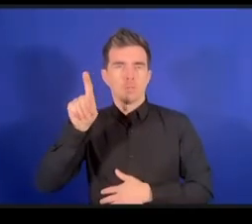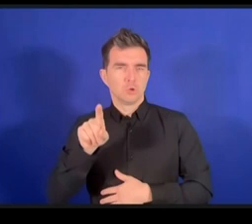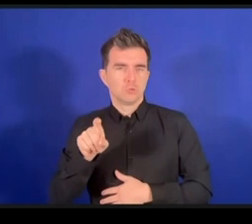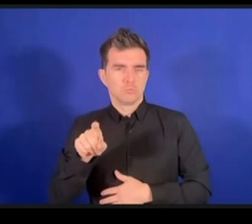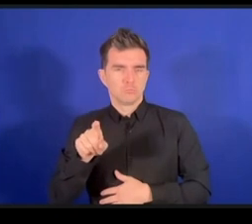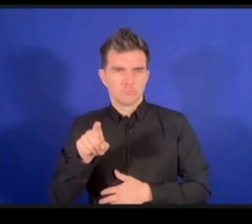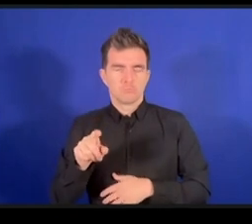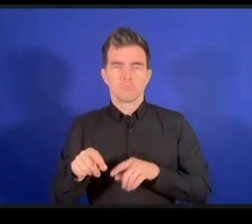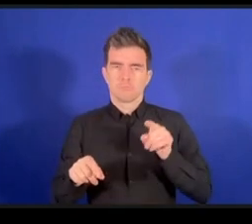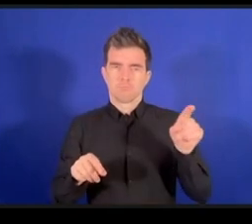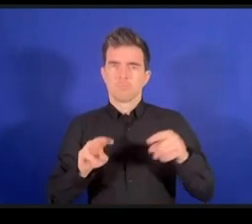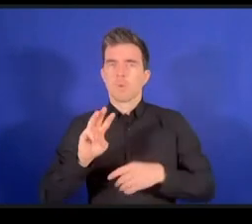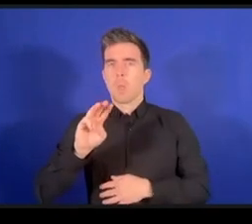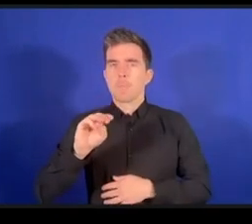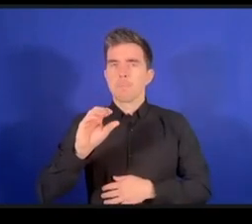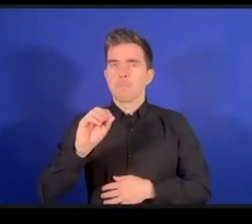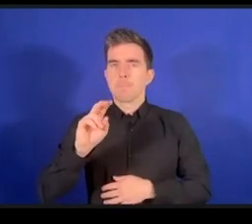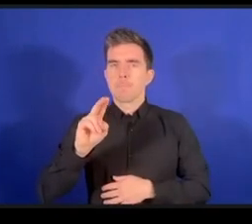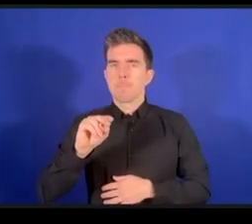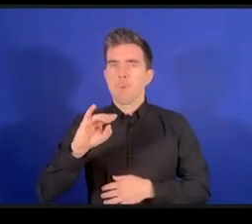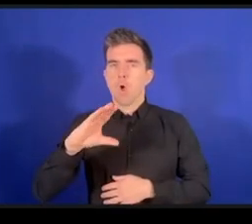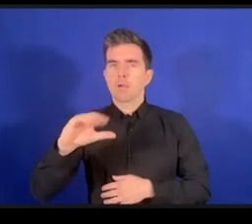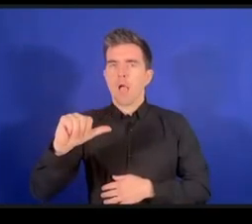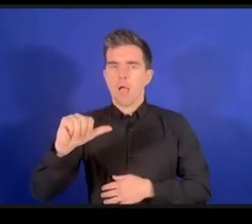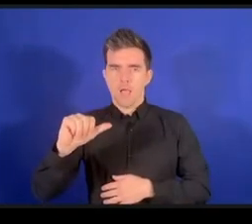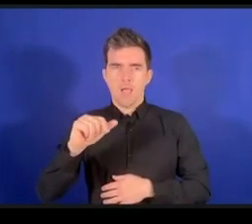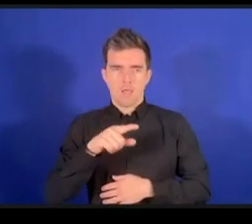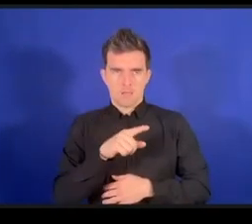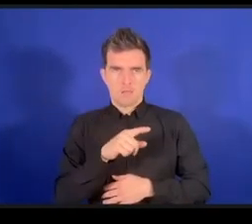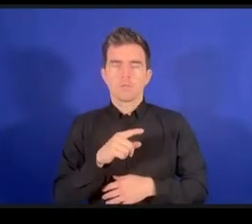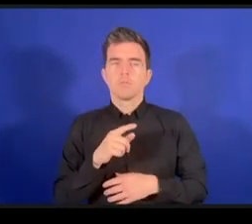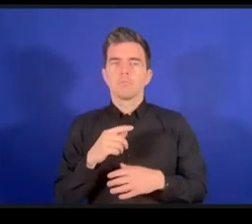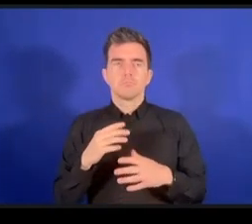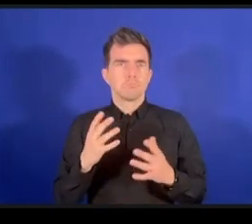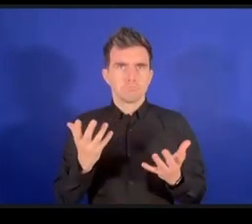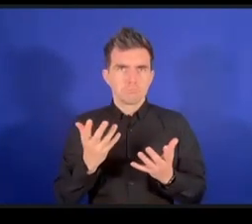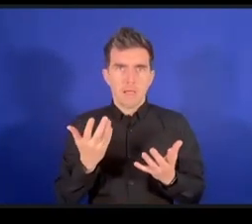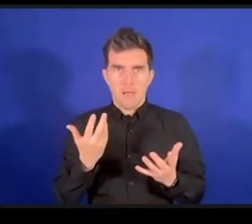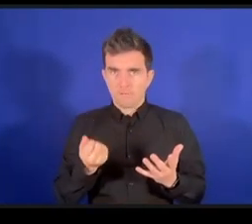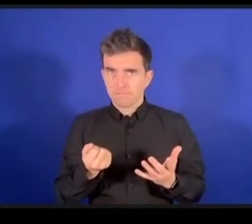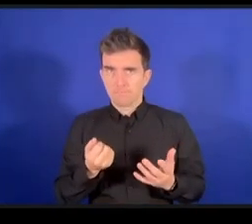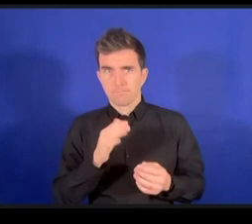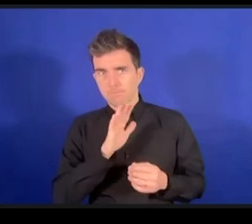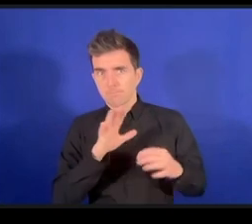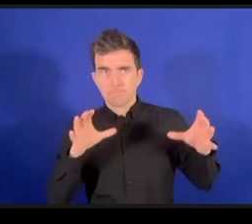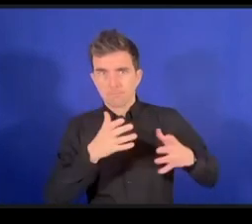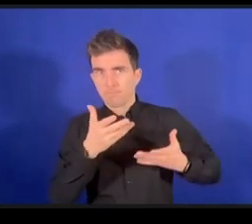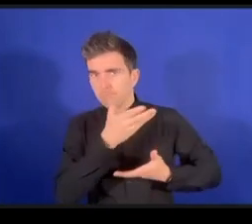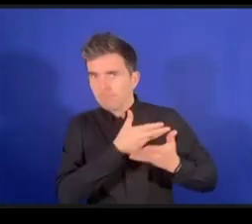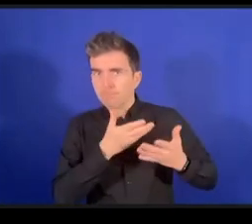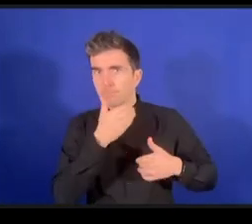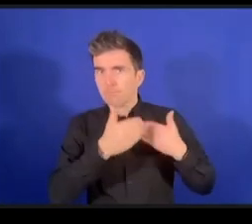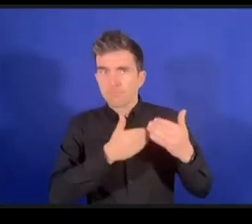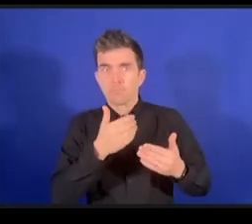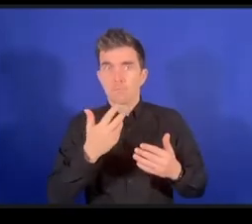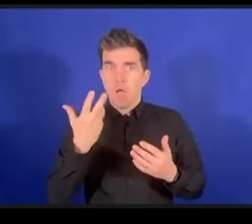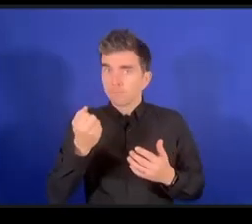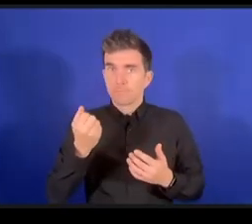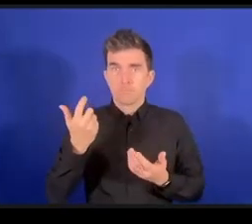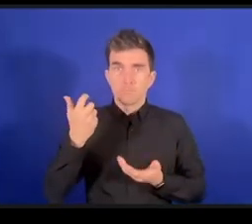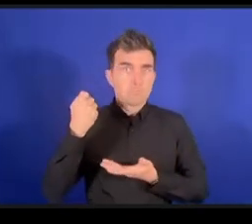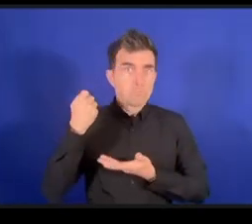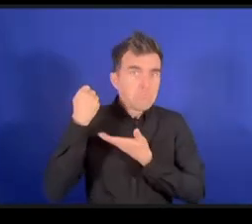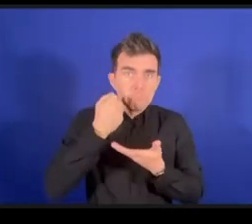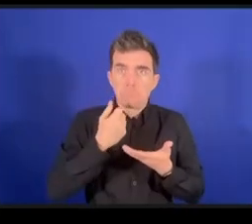DC's work been received in industry and legislative work? How can the DCs strengthen the impact